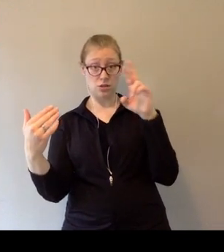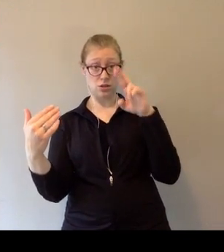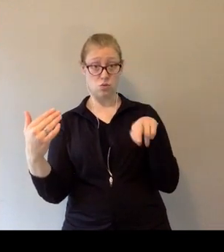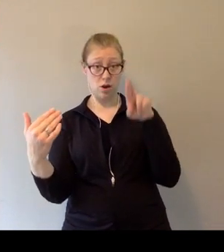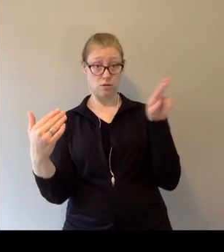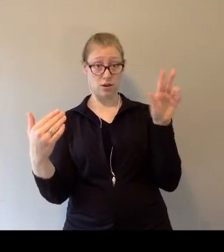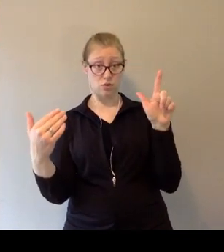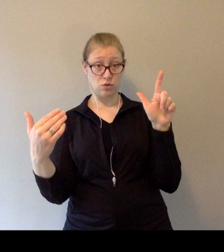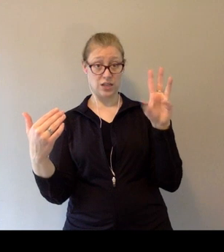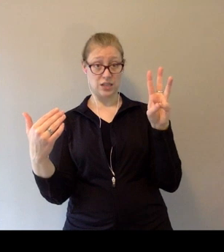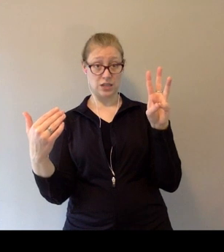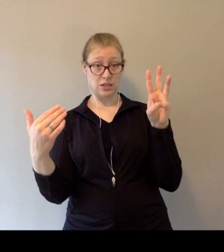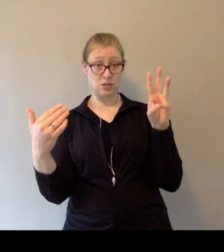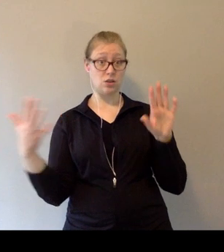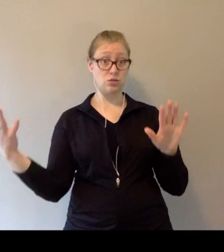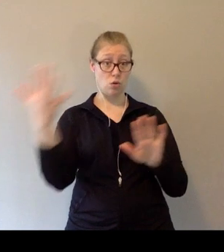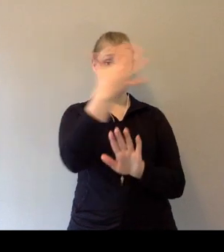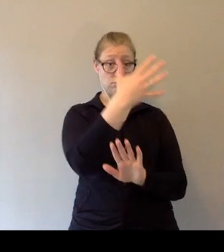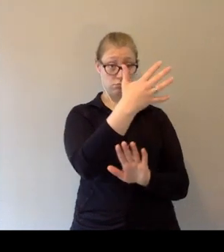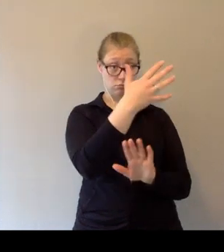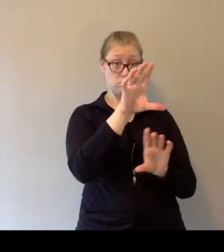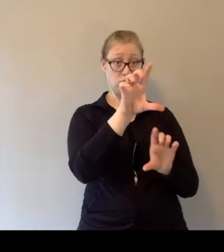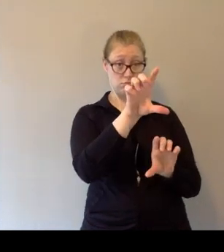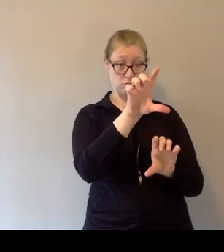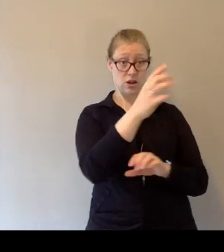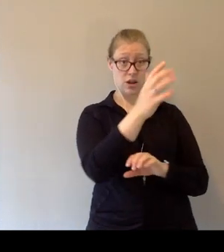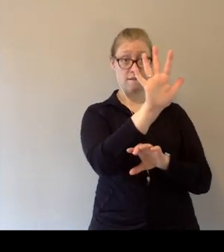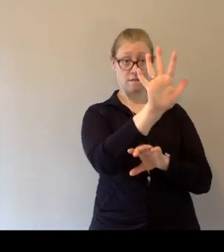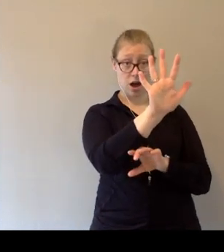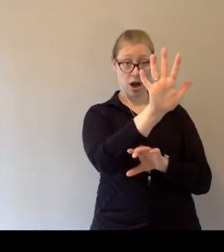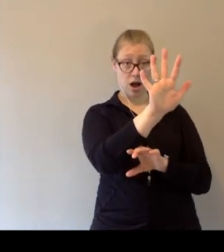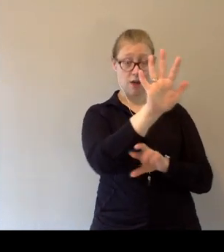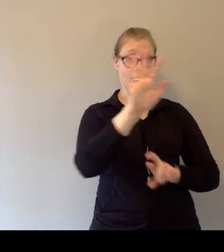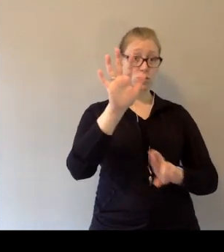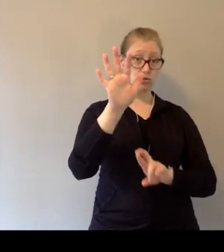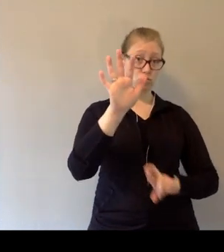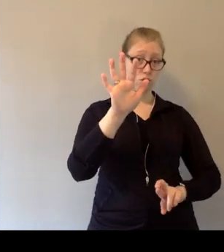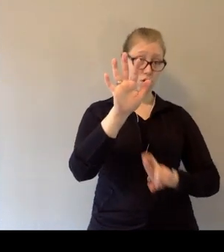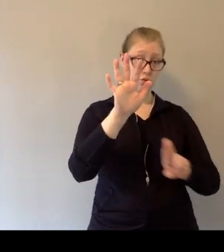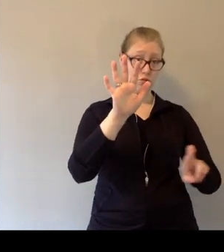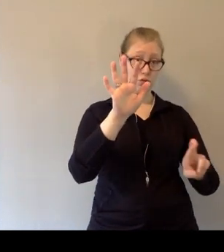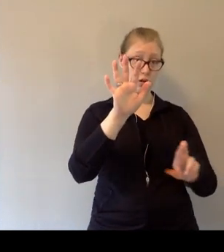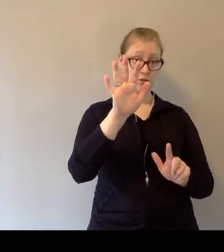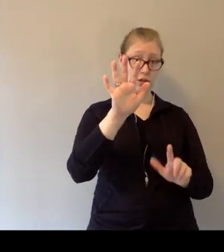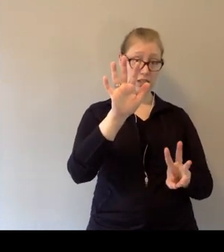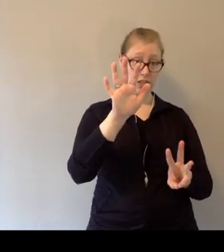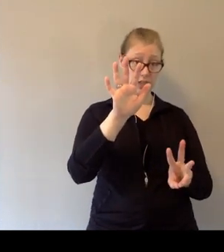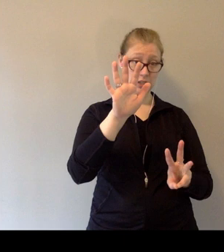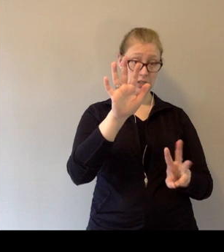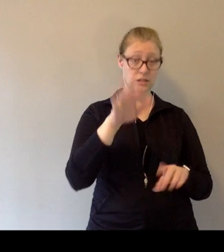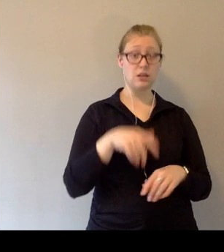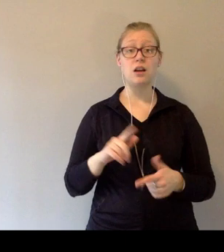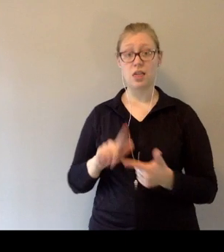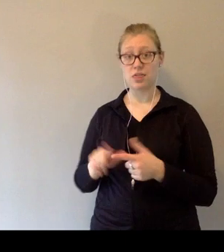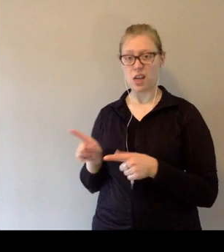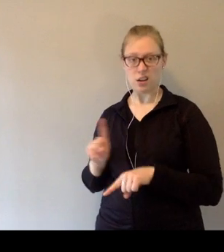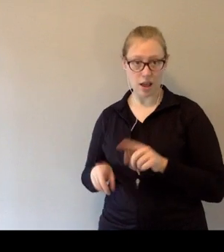And again, to simplify that, we're going to multiply by the square root of 26, square root of 26. And we're going to